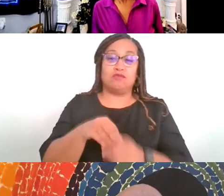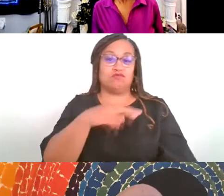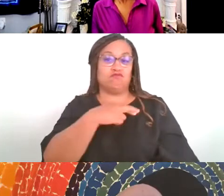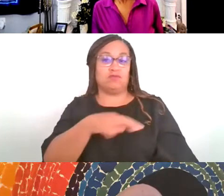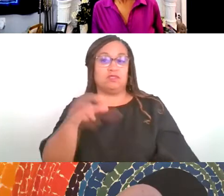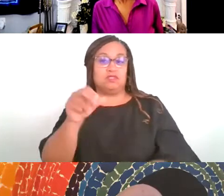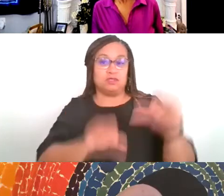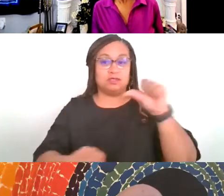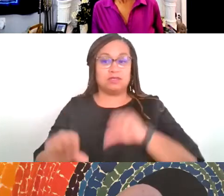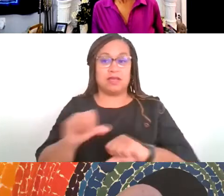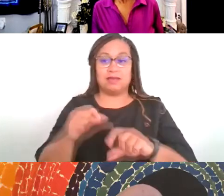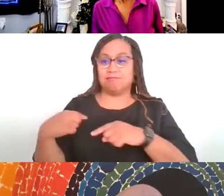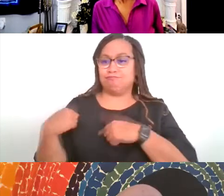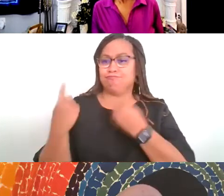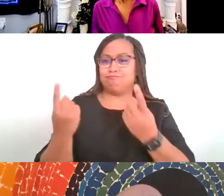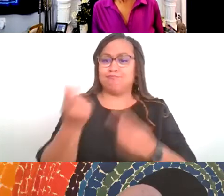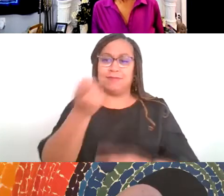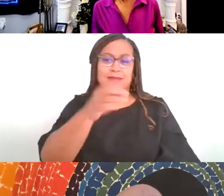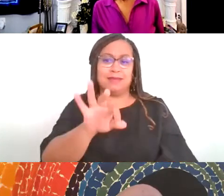1992.